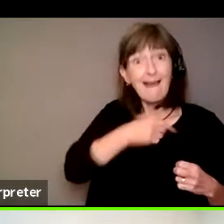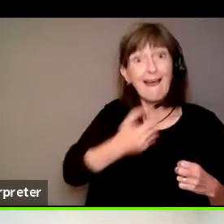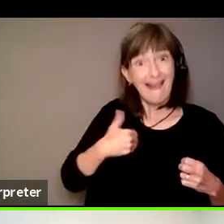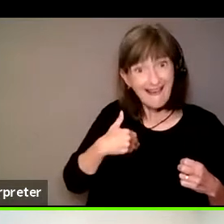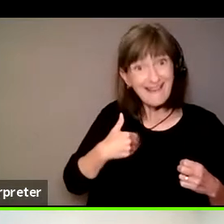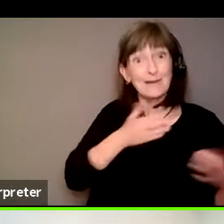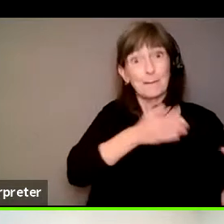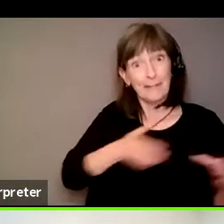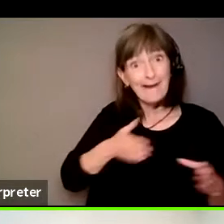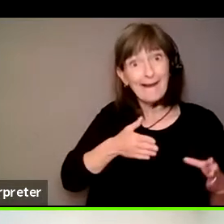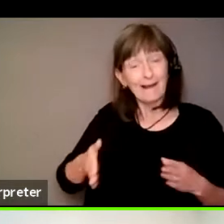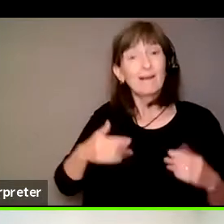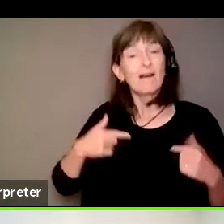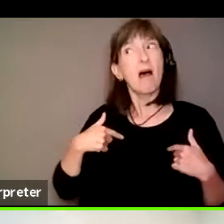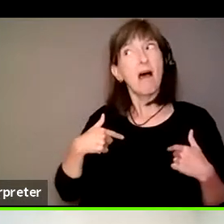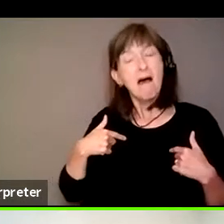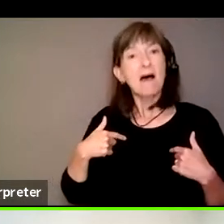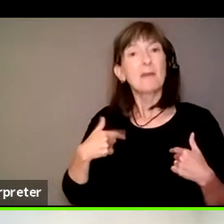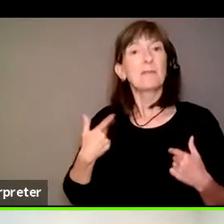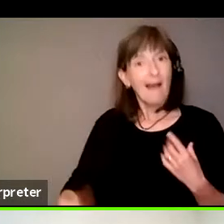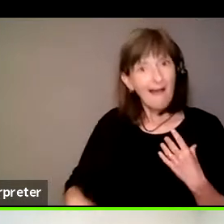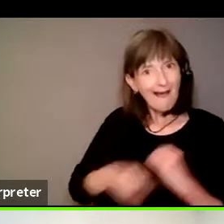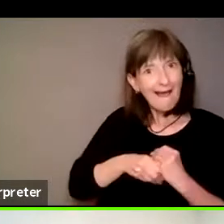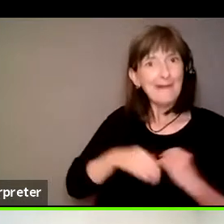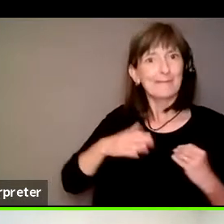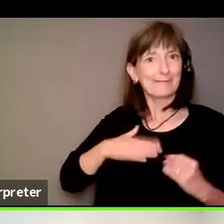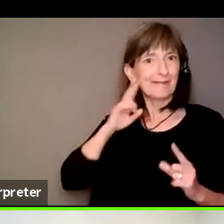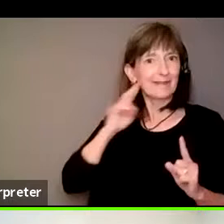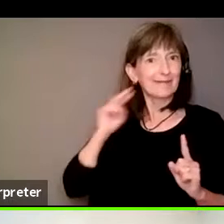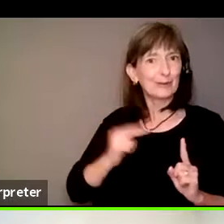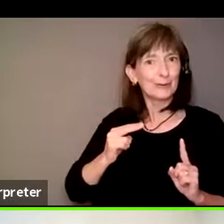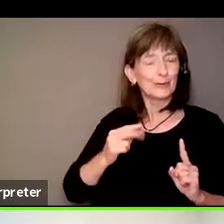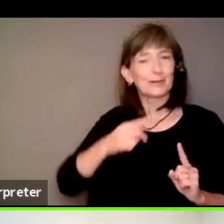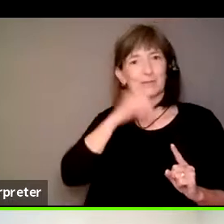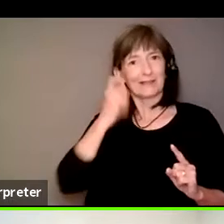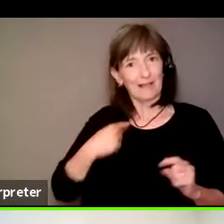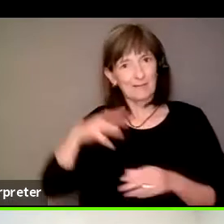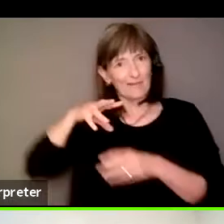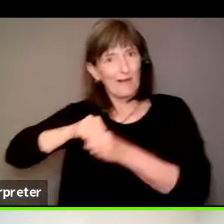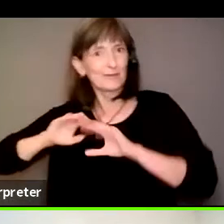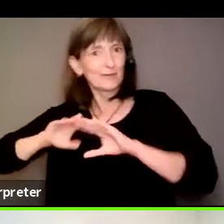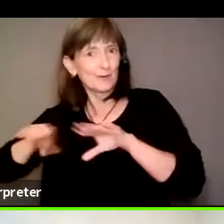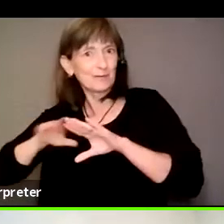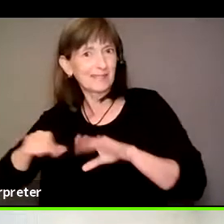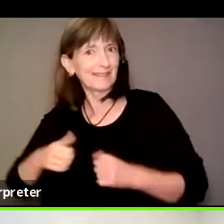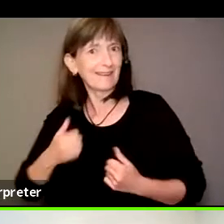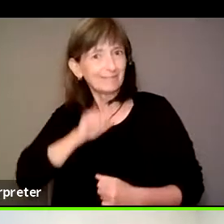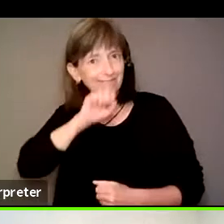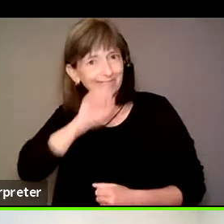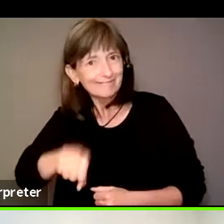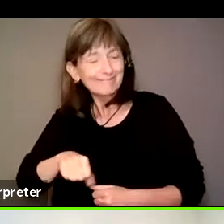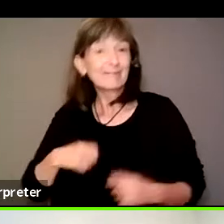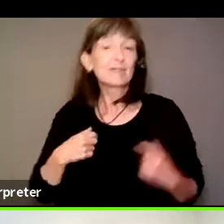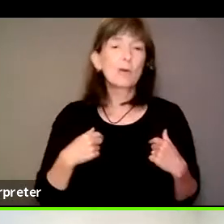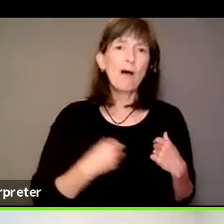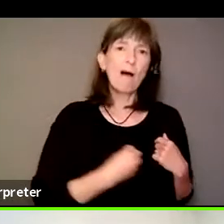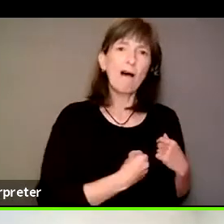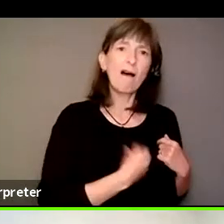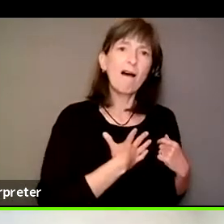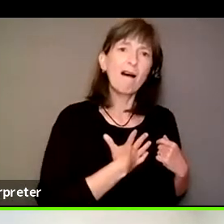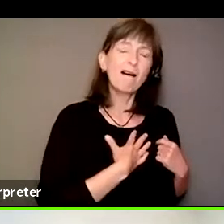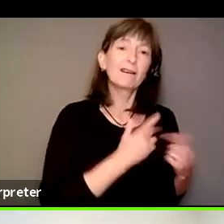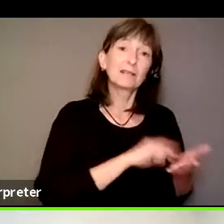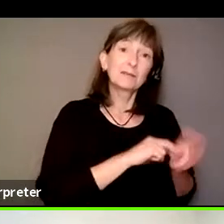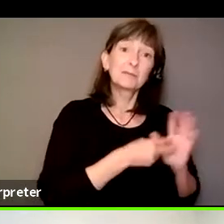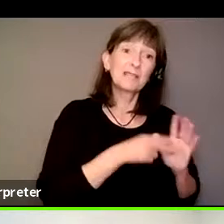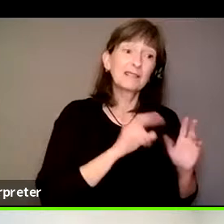I was able to contribute my voice and my perspective as a swimmer to that conversation. So that was very encouraging to know that the people